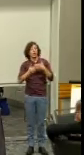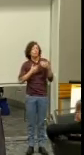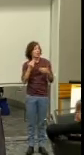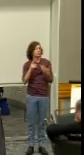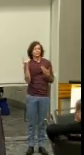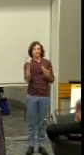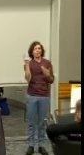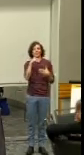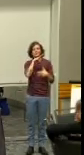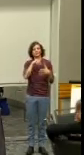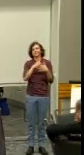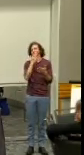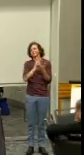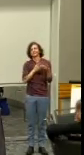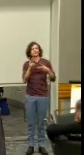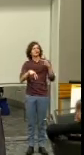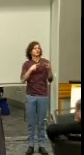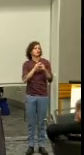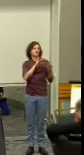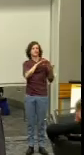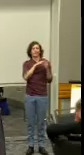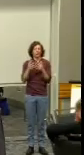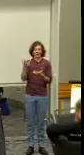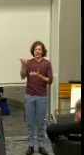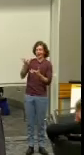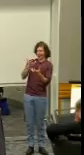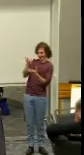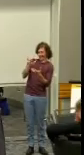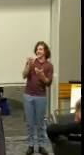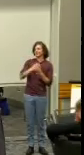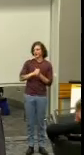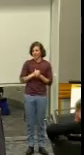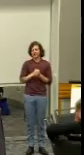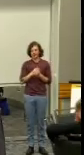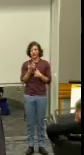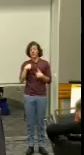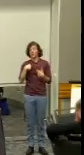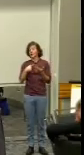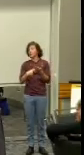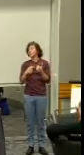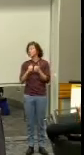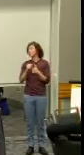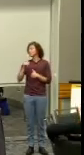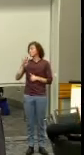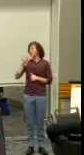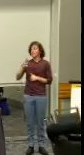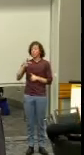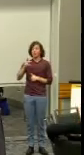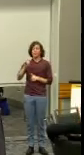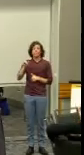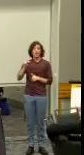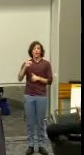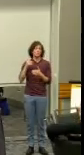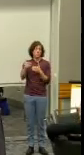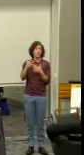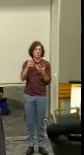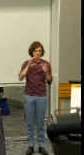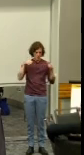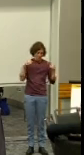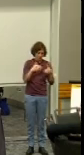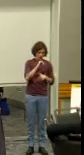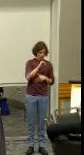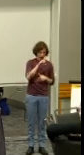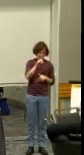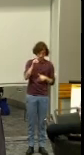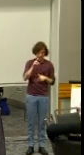form of community engagement. When we talked it through with Fourth Lane Forward, we really wanted to focus on our IDD units